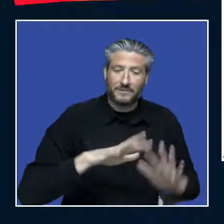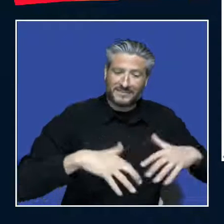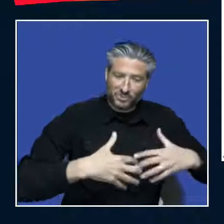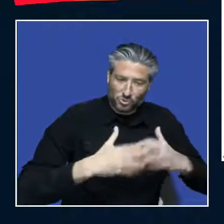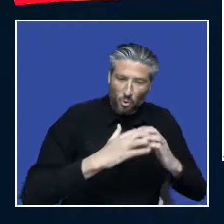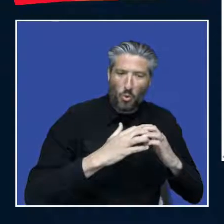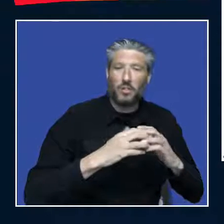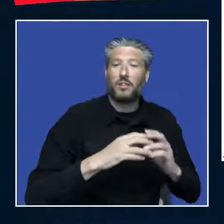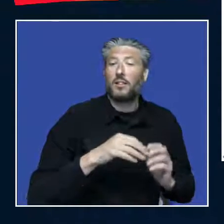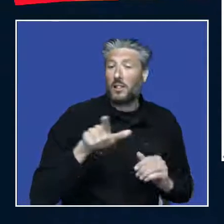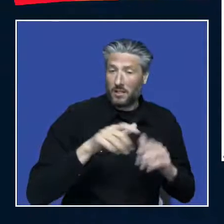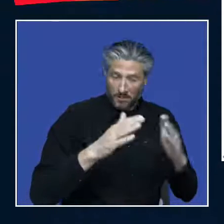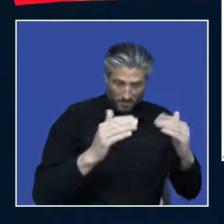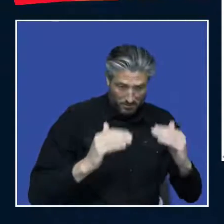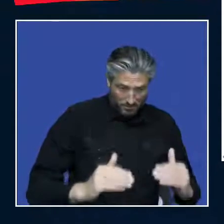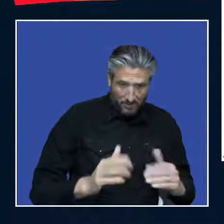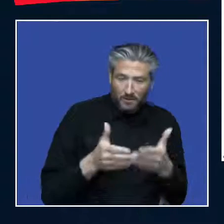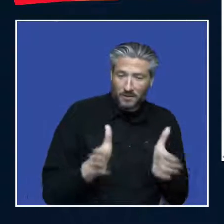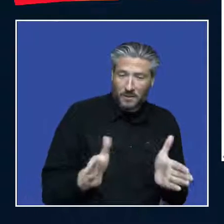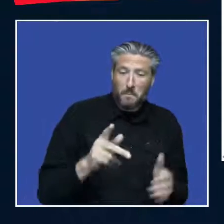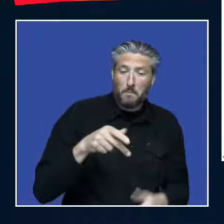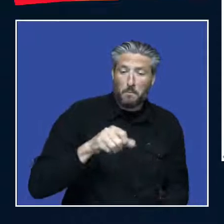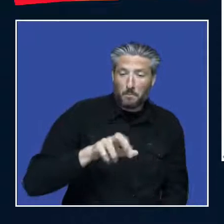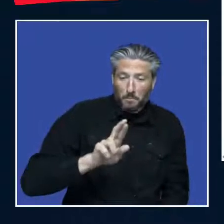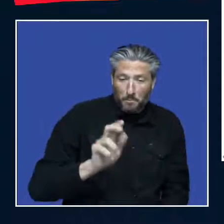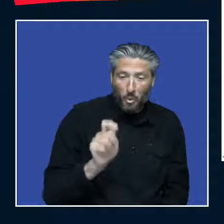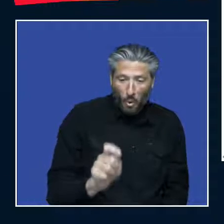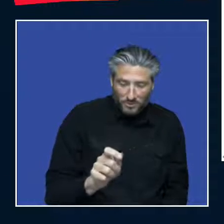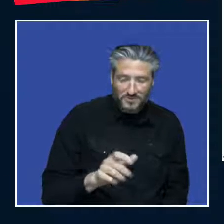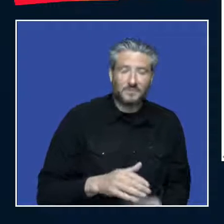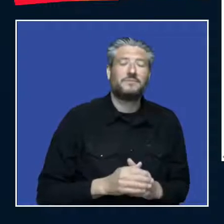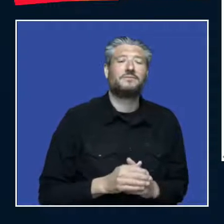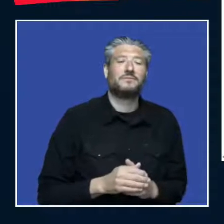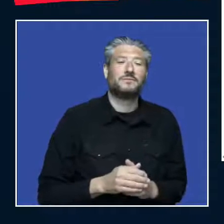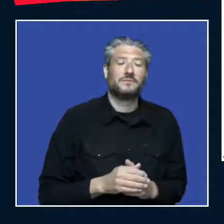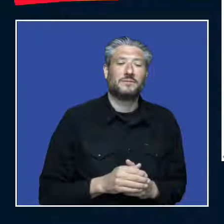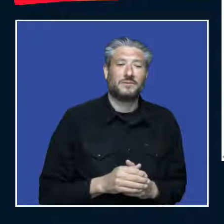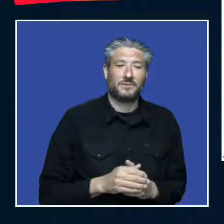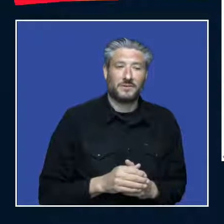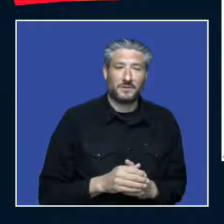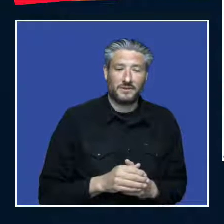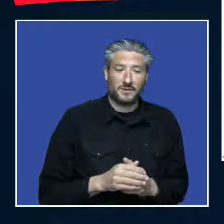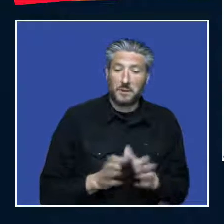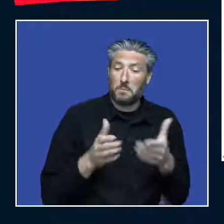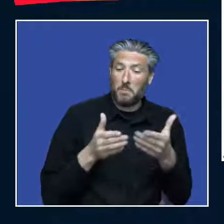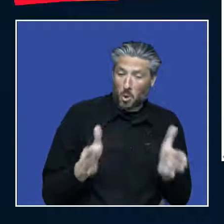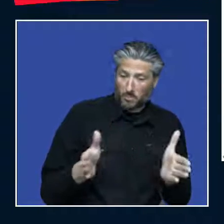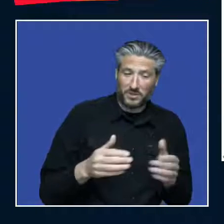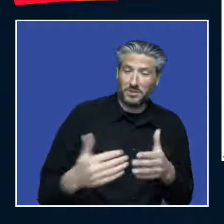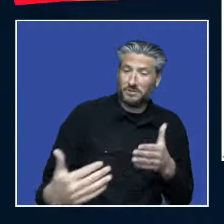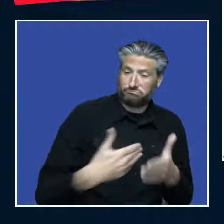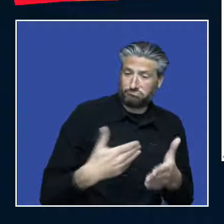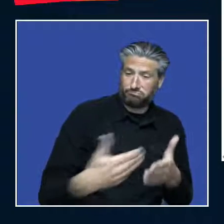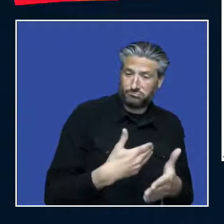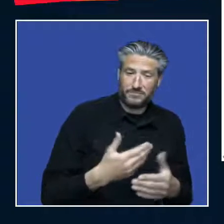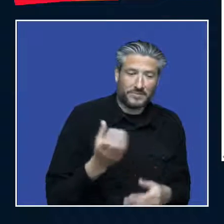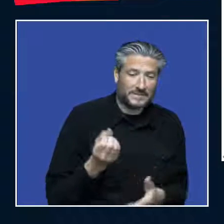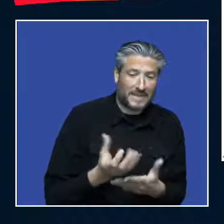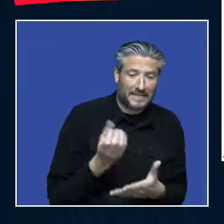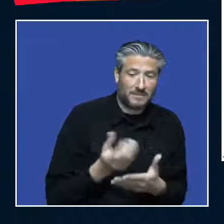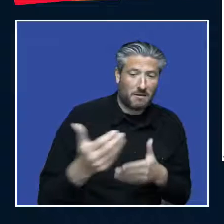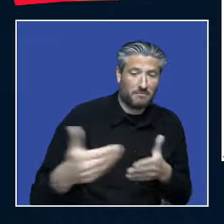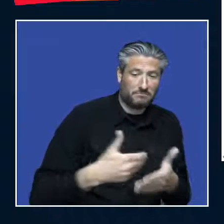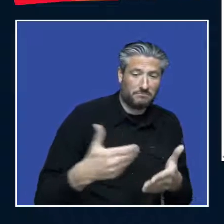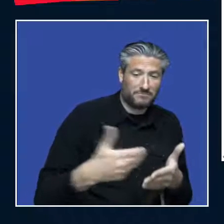be replaced here, expose the port to be accessible later on, and then just start my application